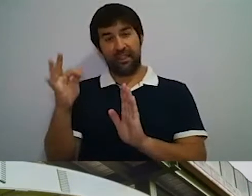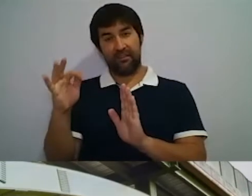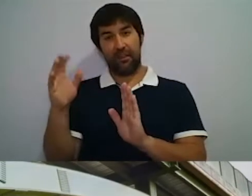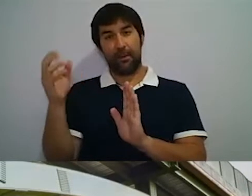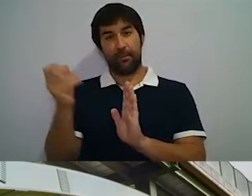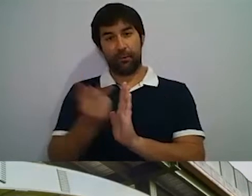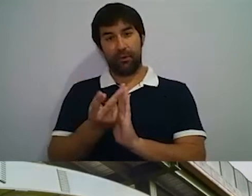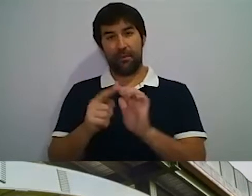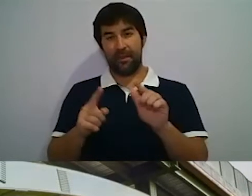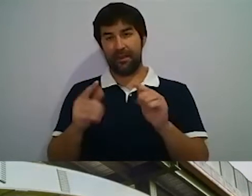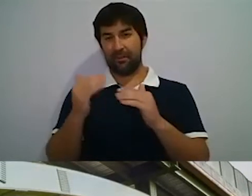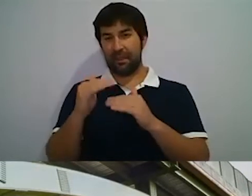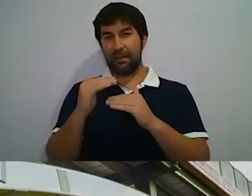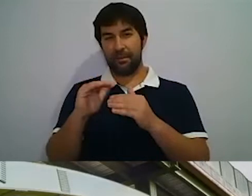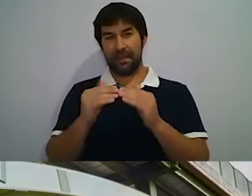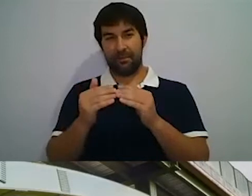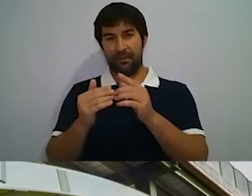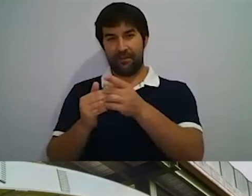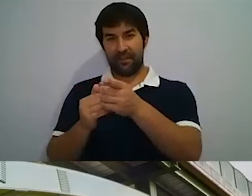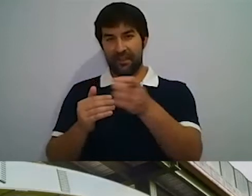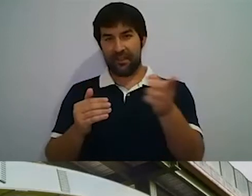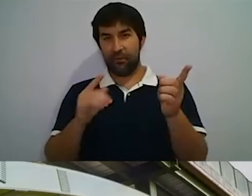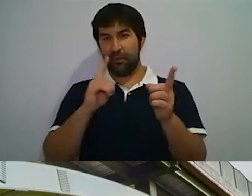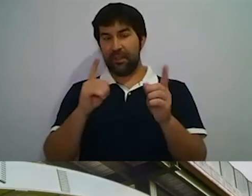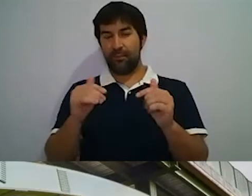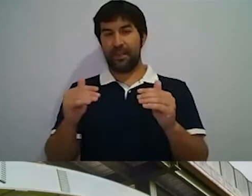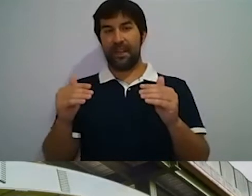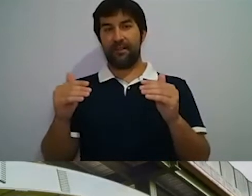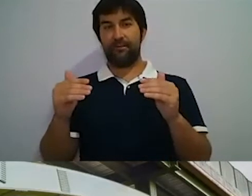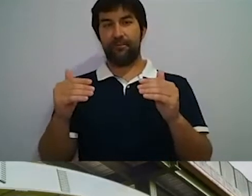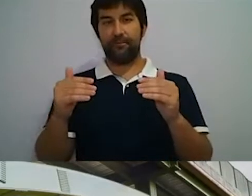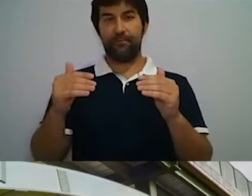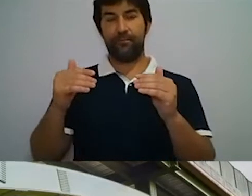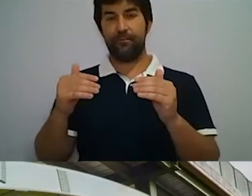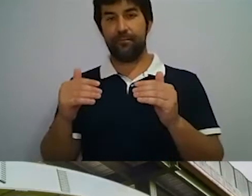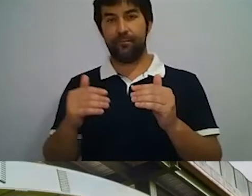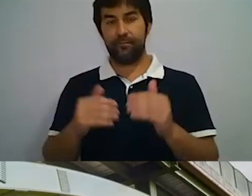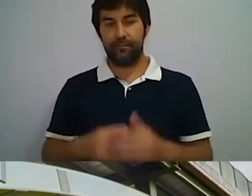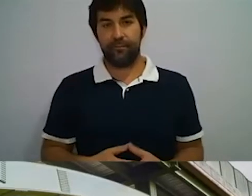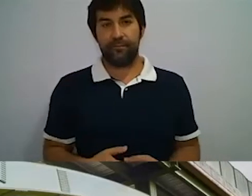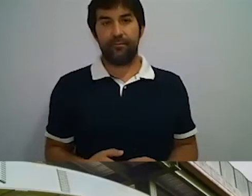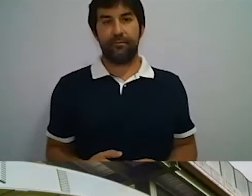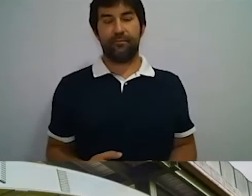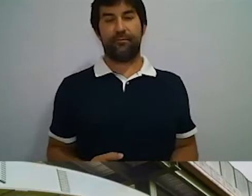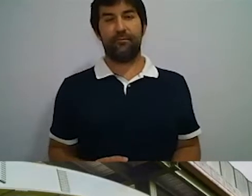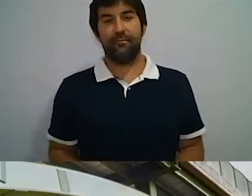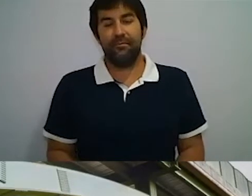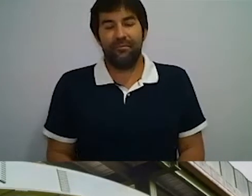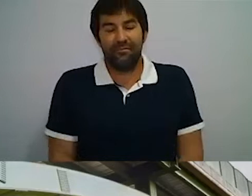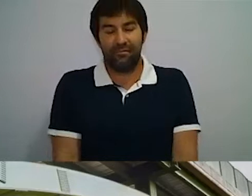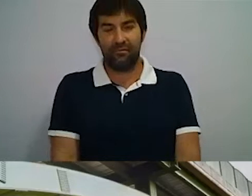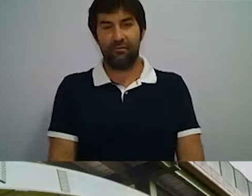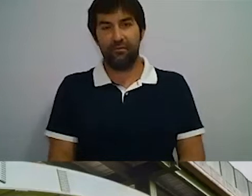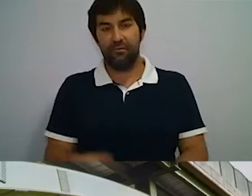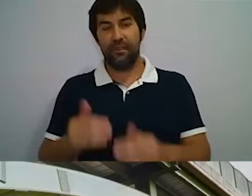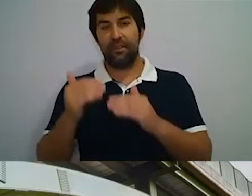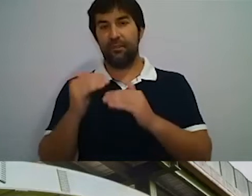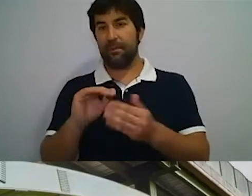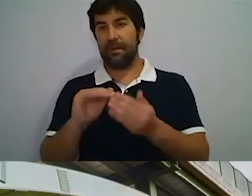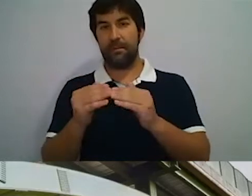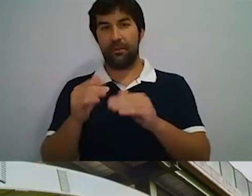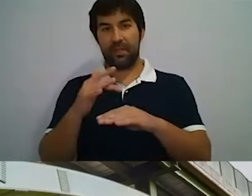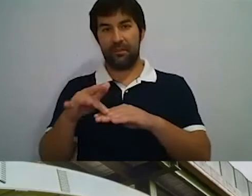our public investments how we are planning our investment program or those projects that we're advancing into this